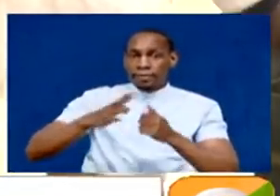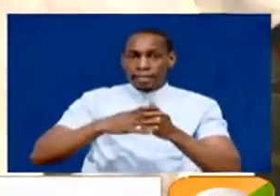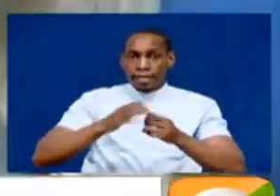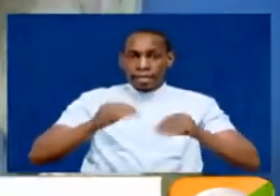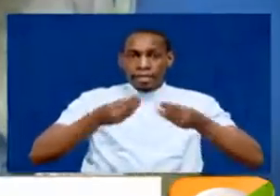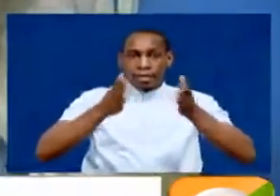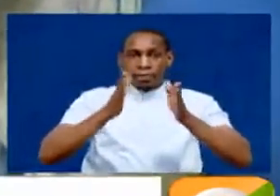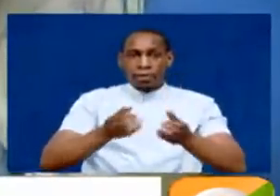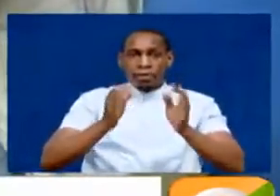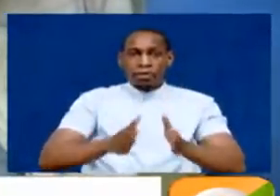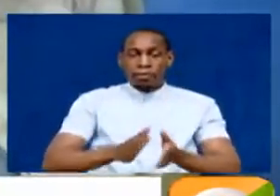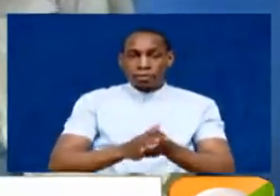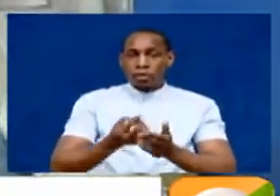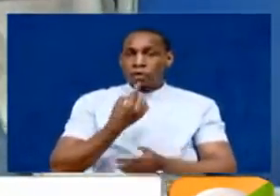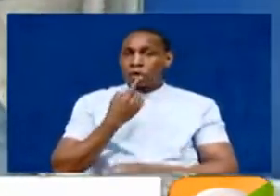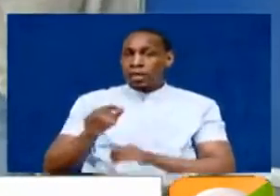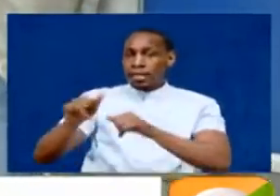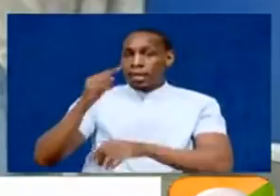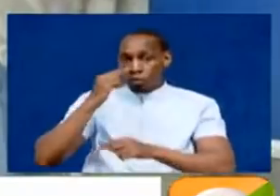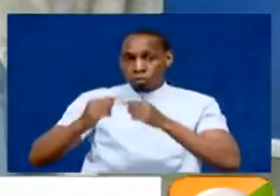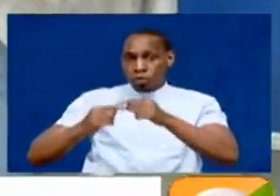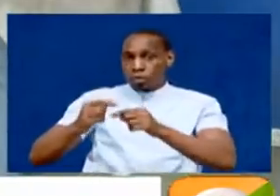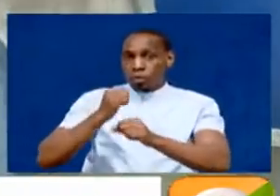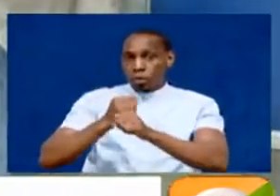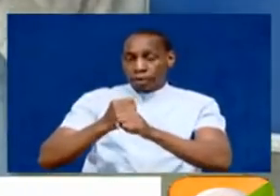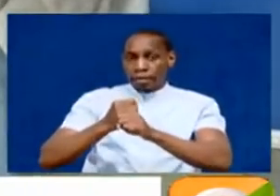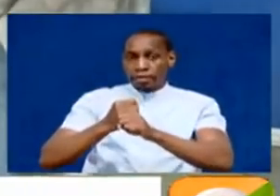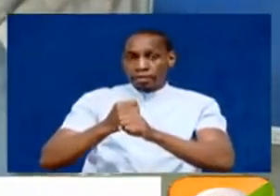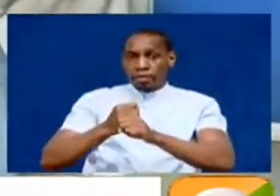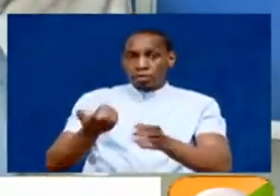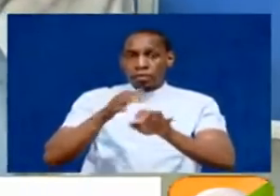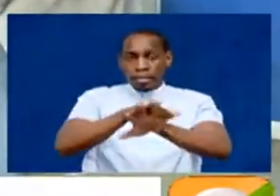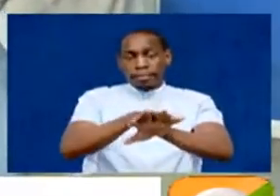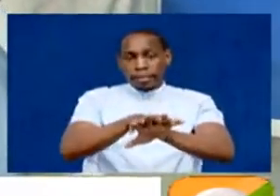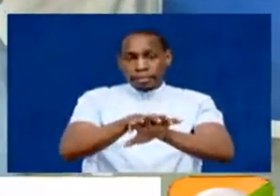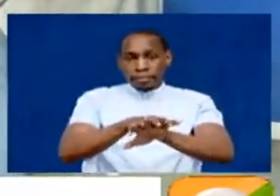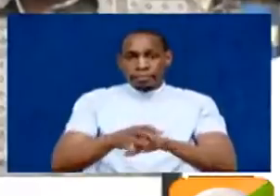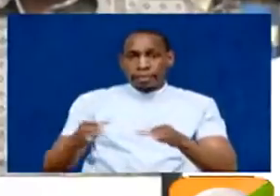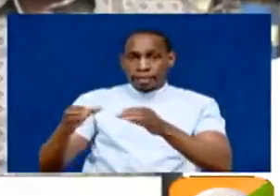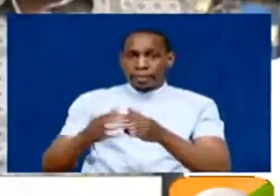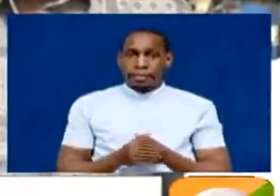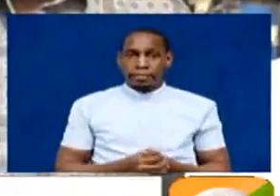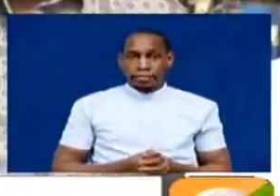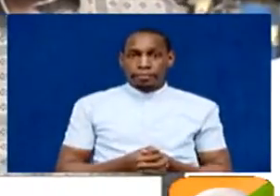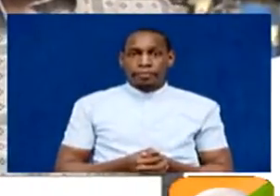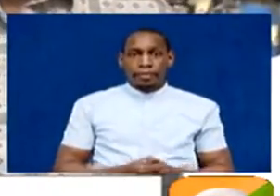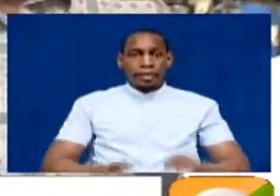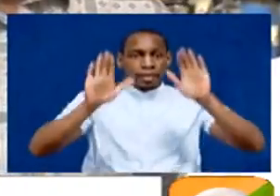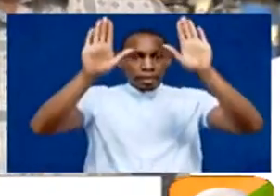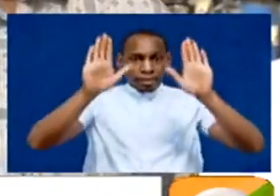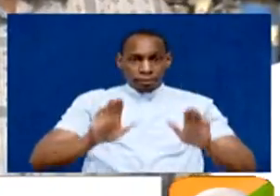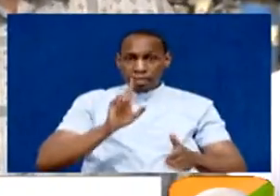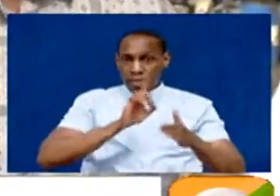procurement officials are on suspension as part of an ongoing effort to streamline the company. It is important